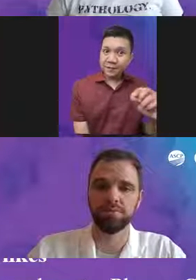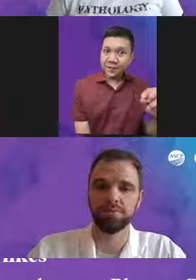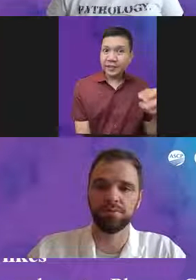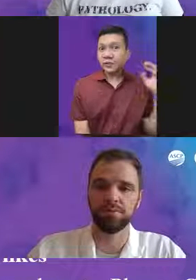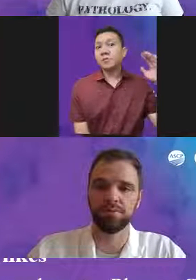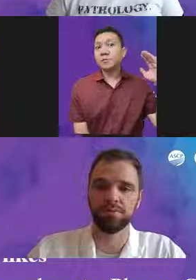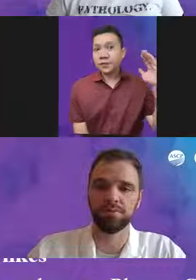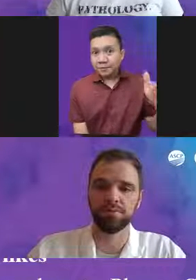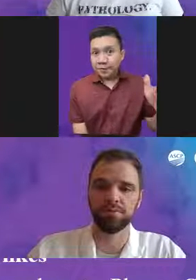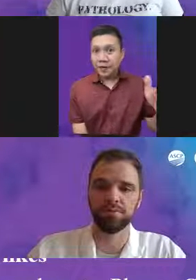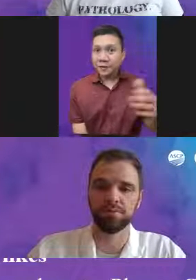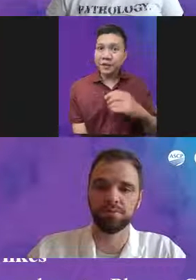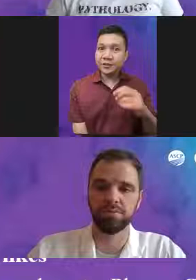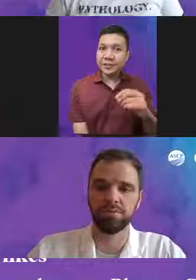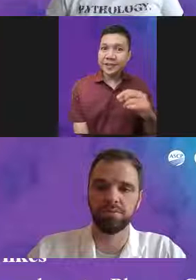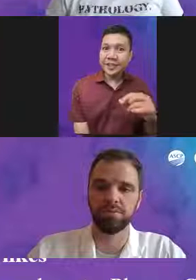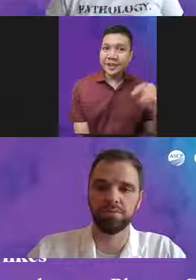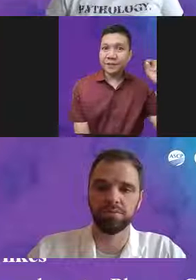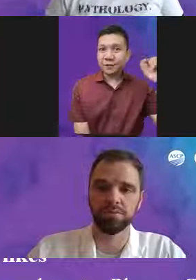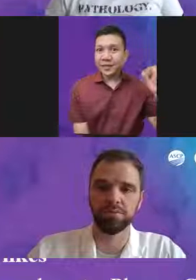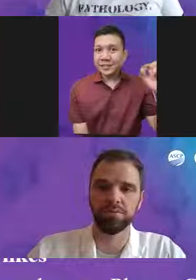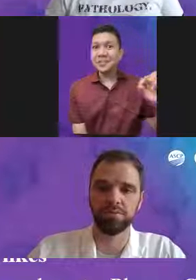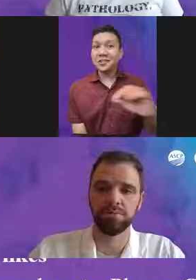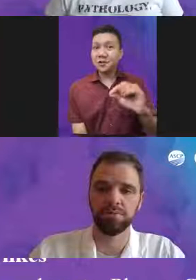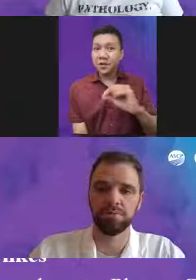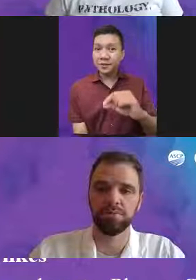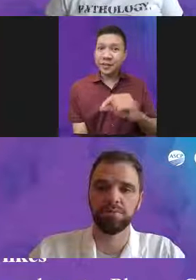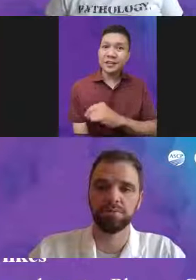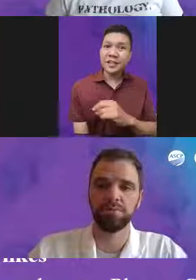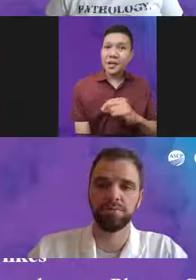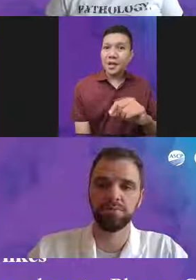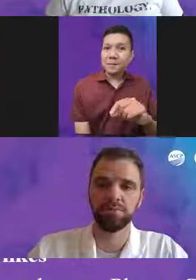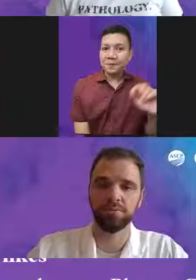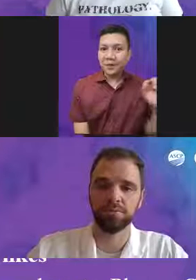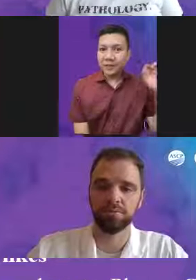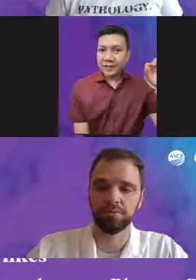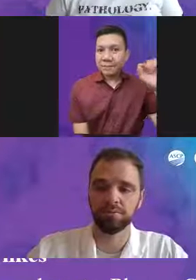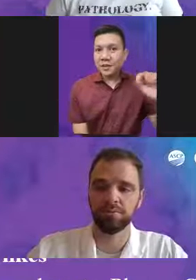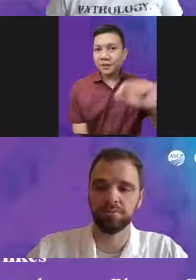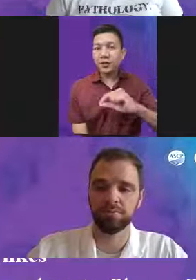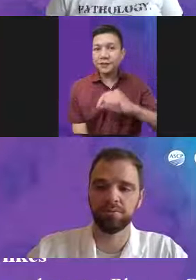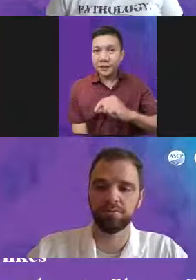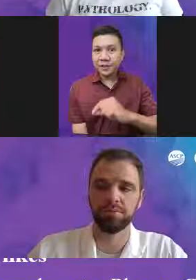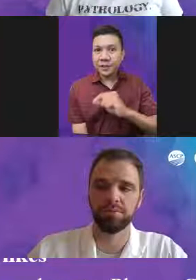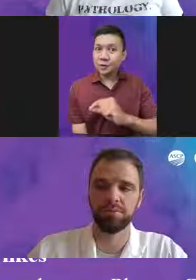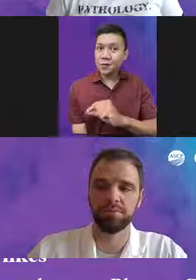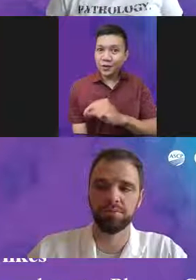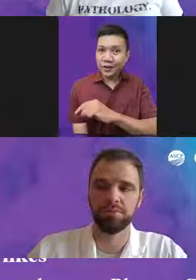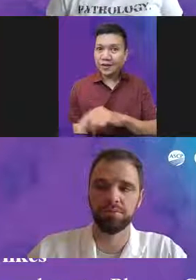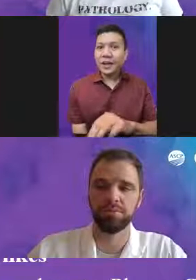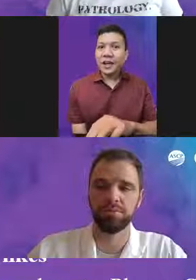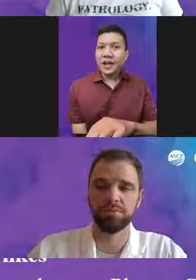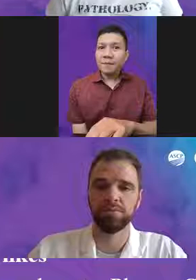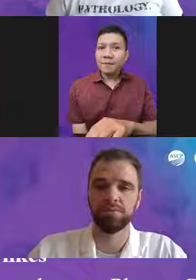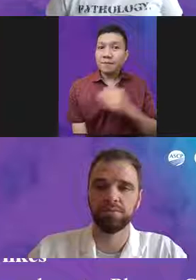alarming finding. So for the new guys there, if you guys see teardrop cells, You know, that's a big clue of something is going